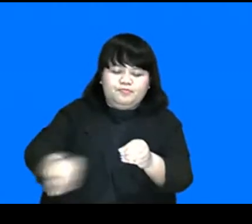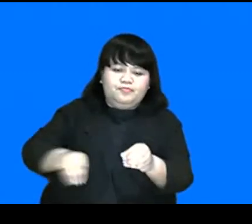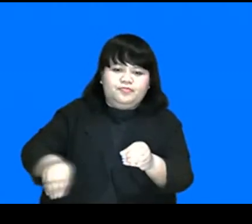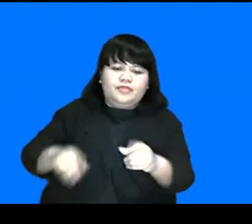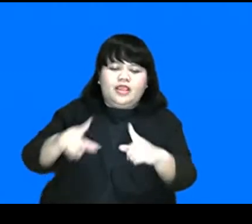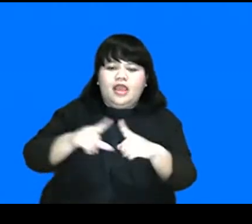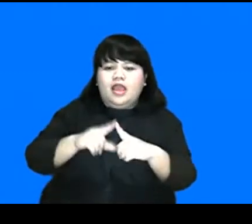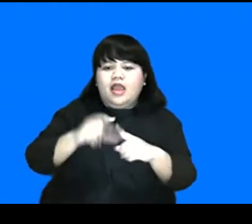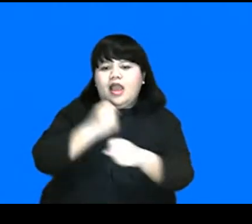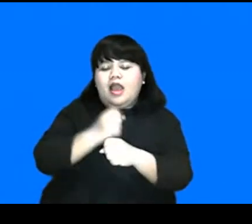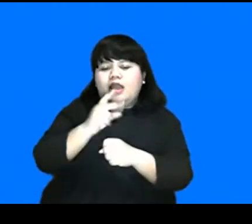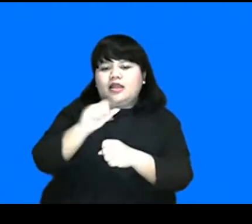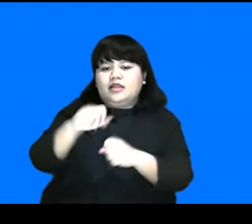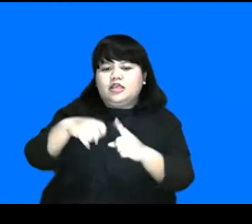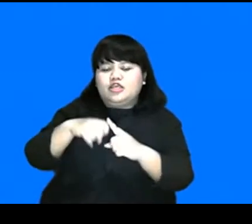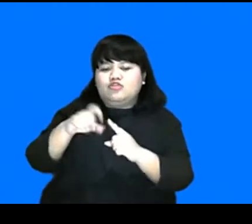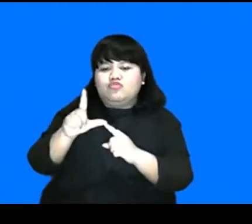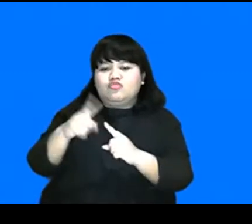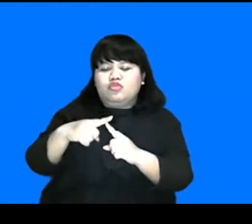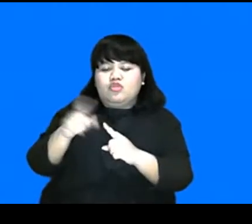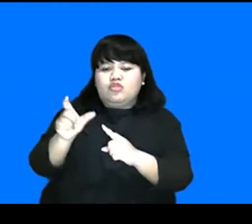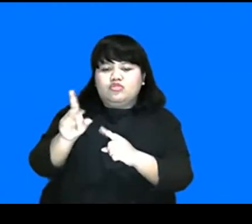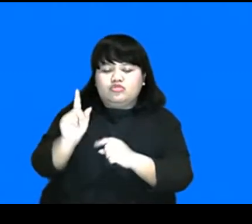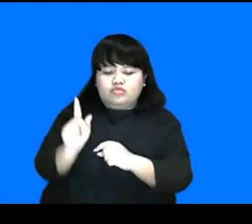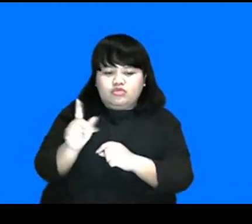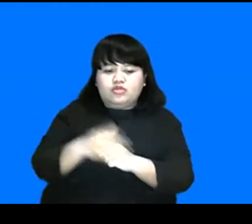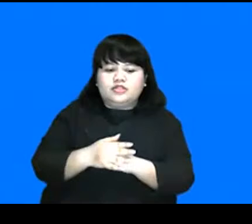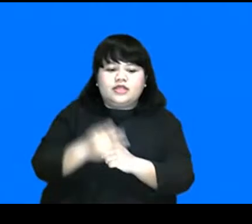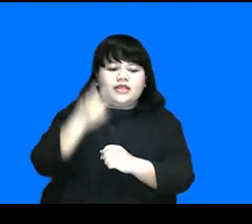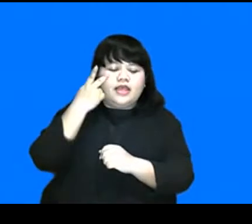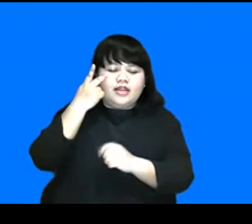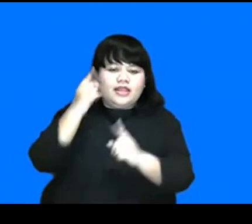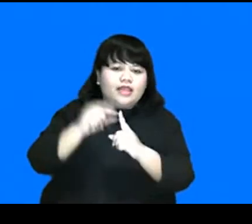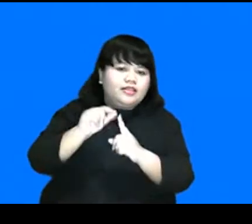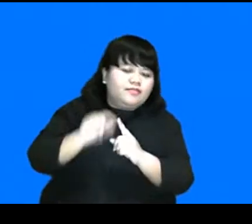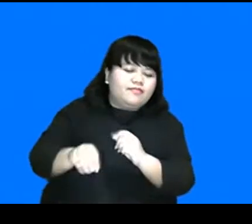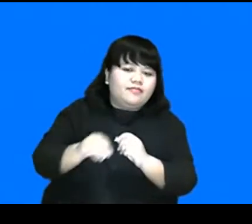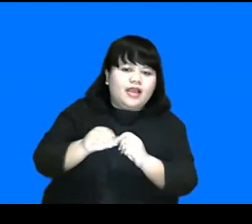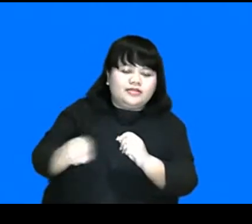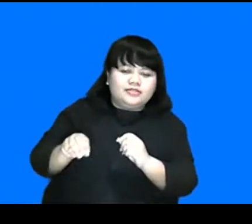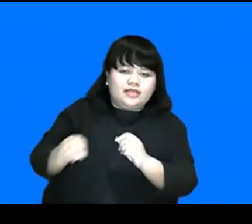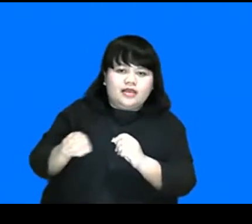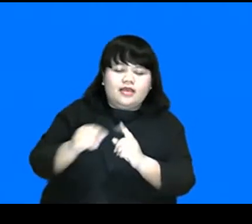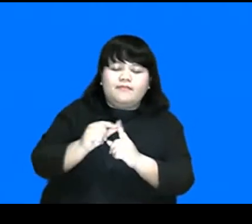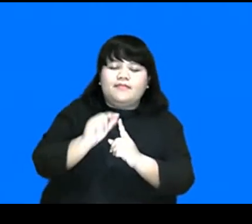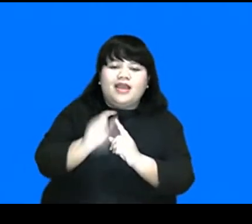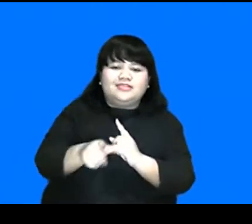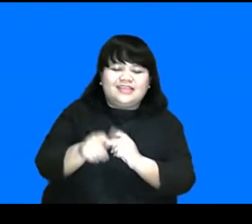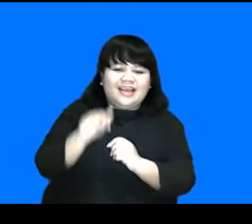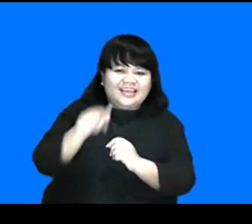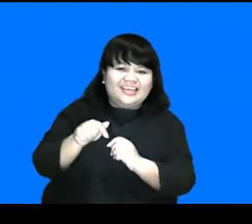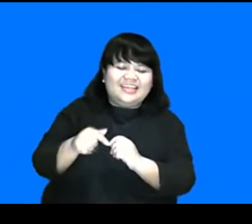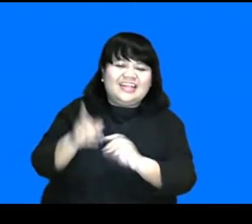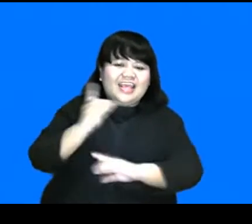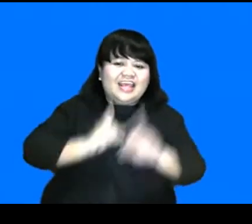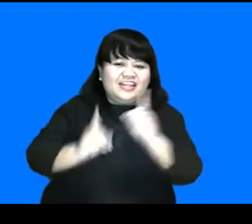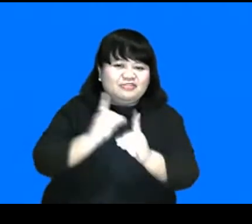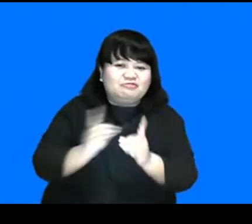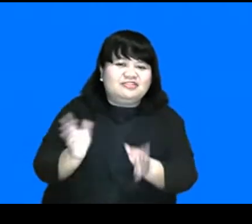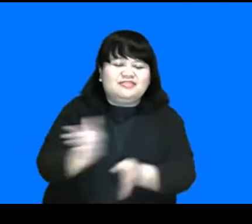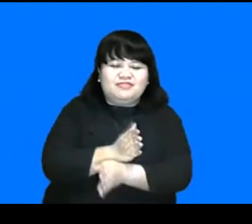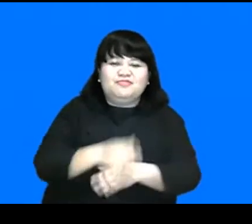on the super tax that we had a discussion on earlier. The It sounds